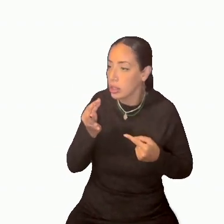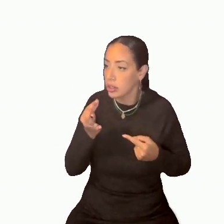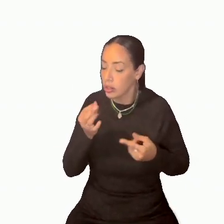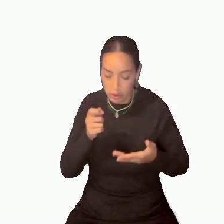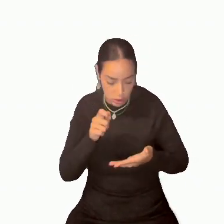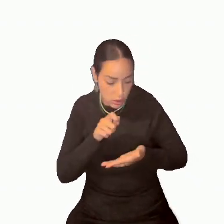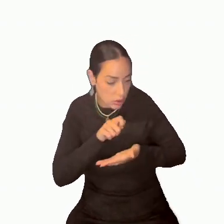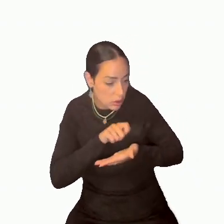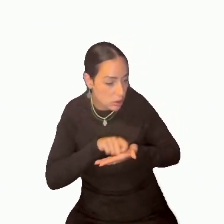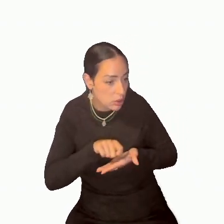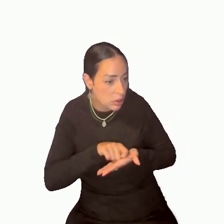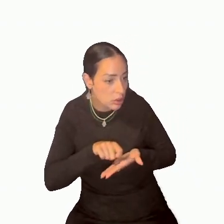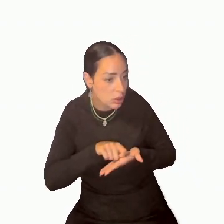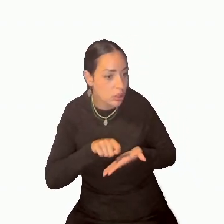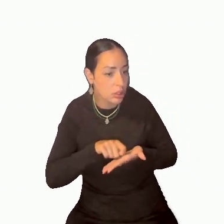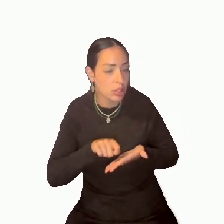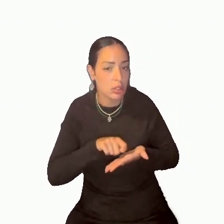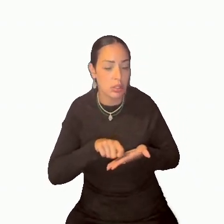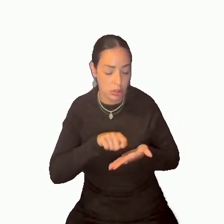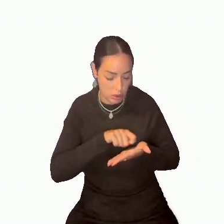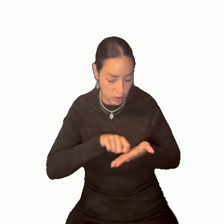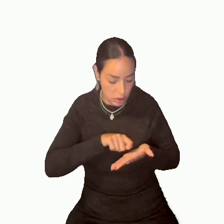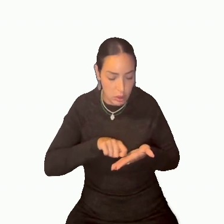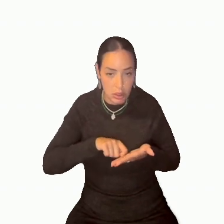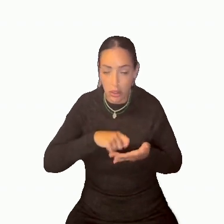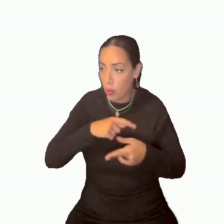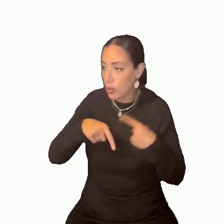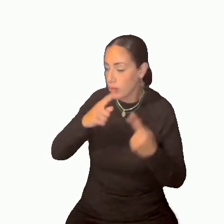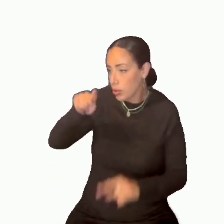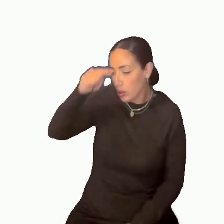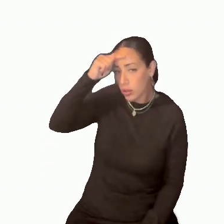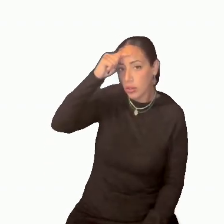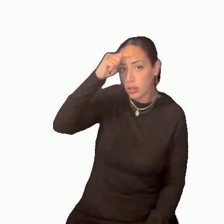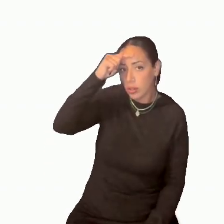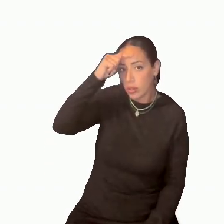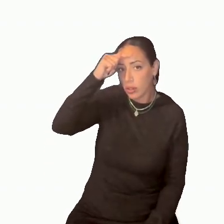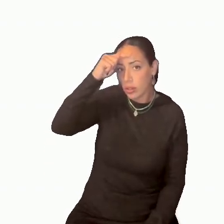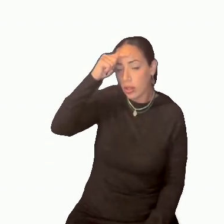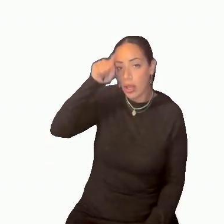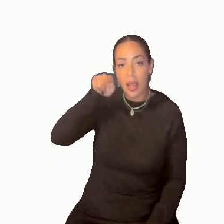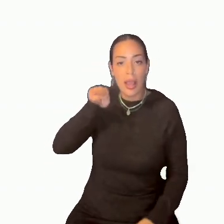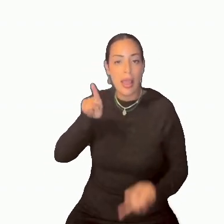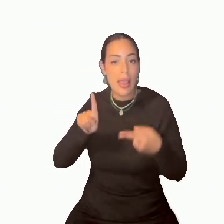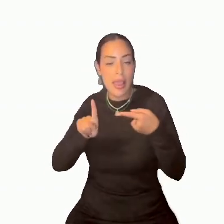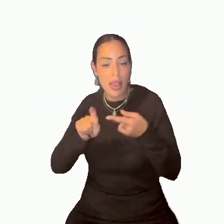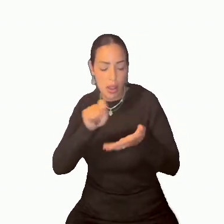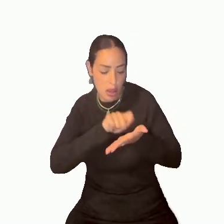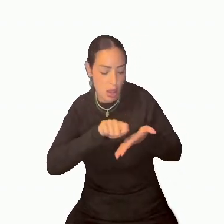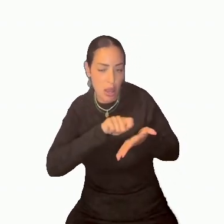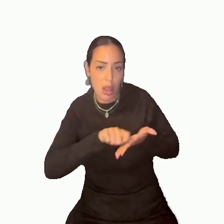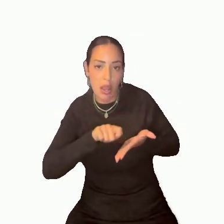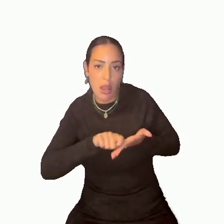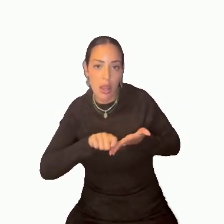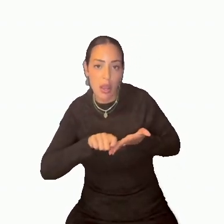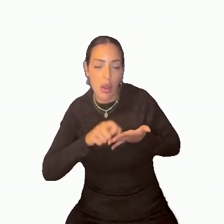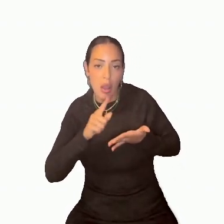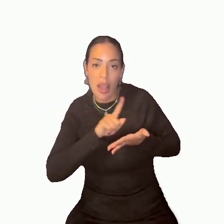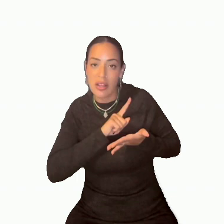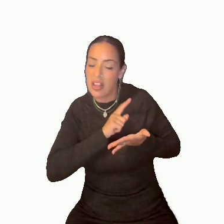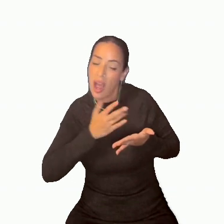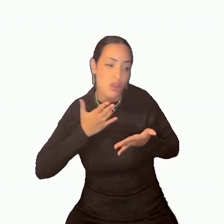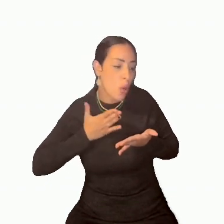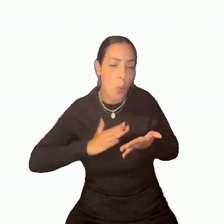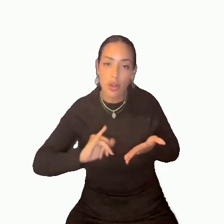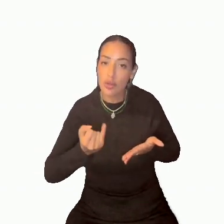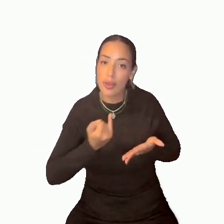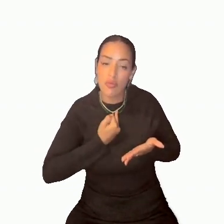he wrote it down. That will always stick in my mind because he didn't want to get anything wrong. He said he was desperate not to do the